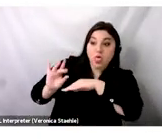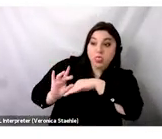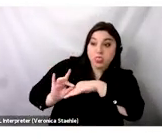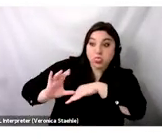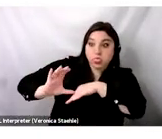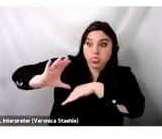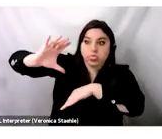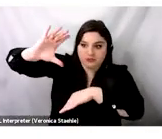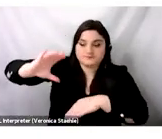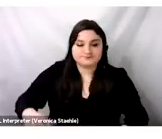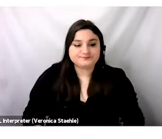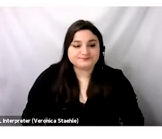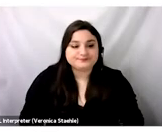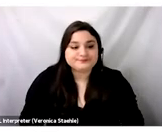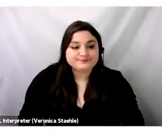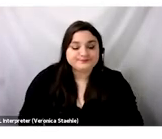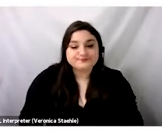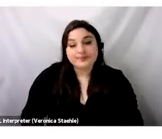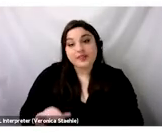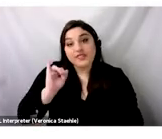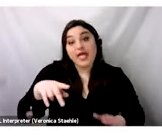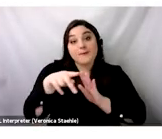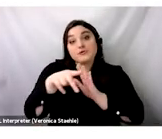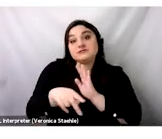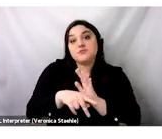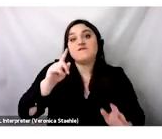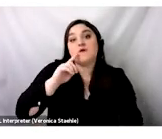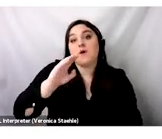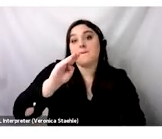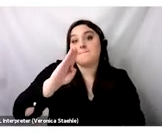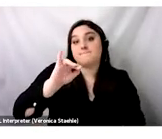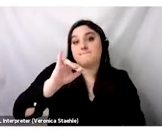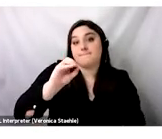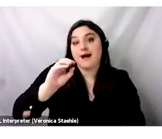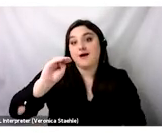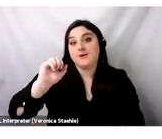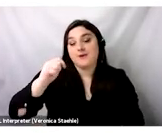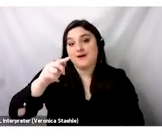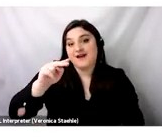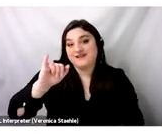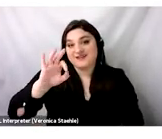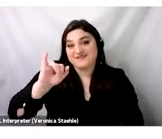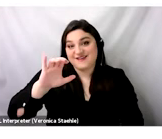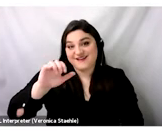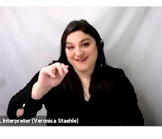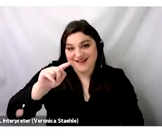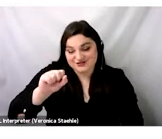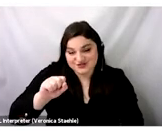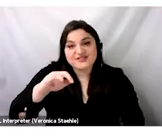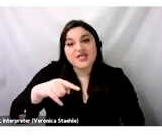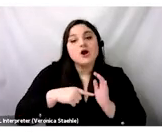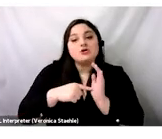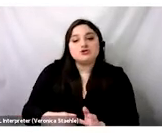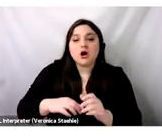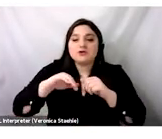of biomagnification is that a toxin that starts off inside of the digestive tract